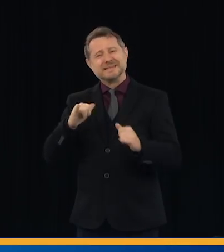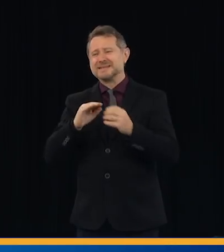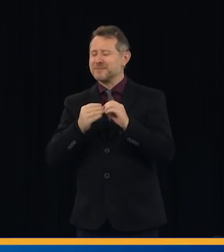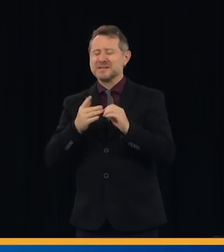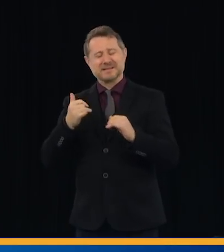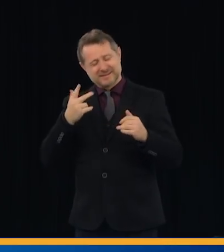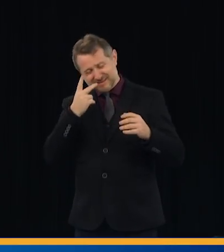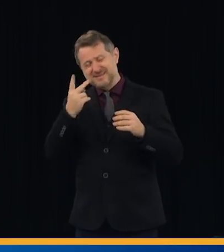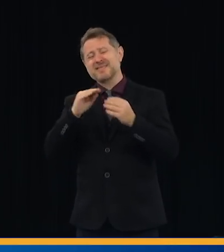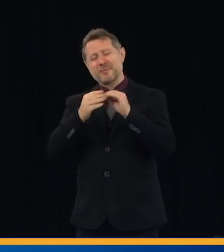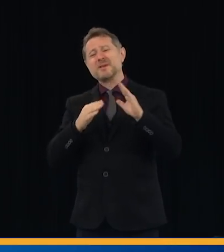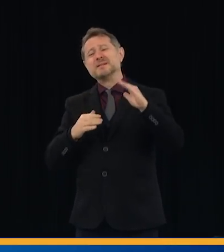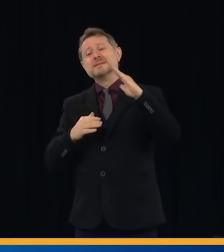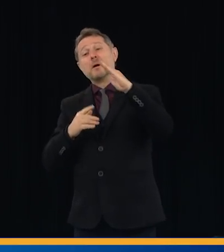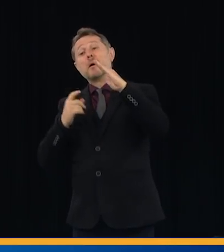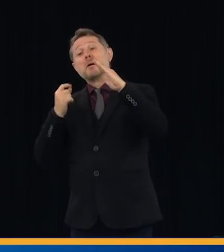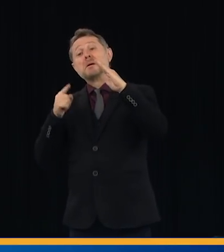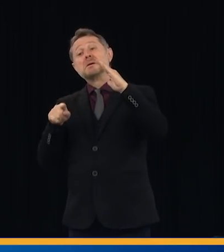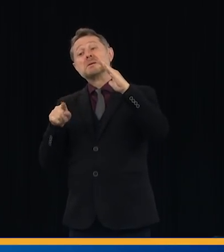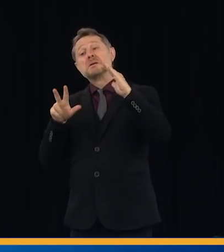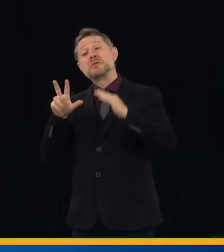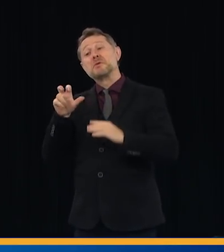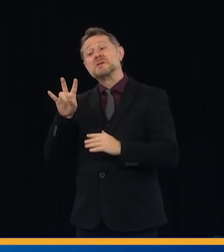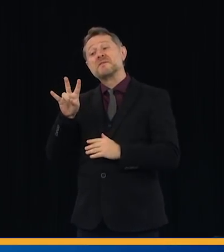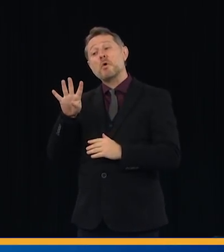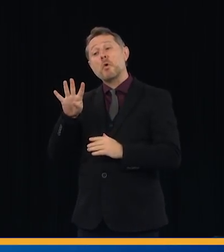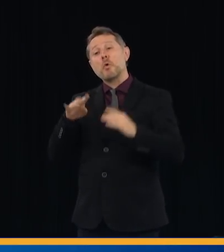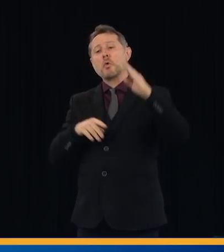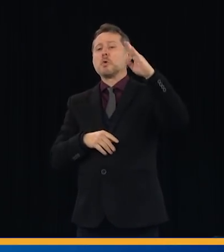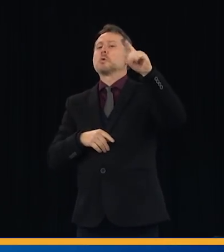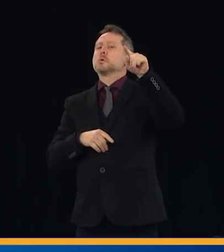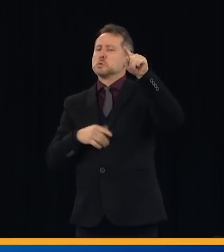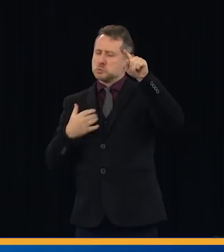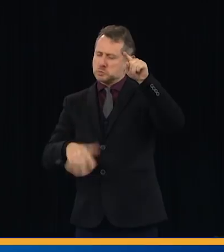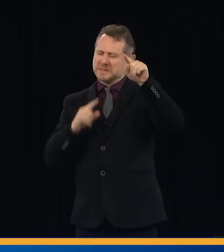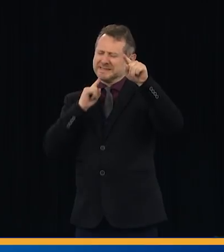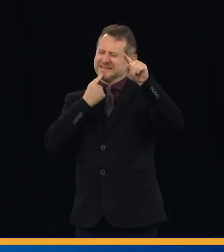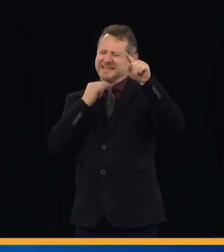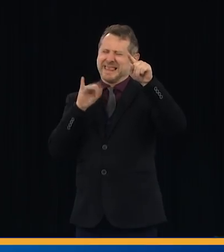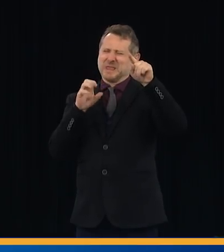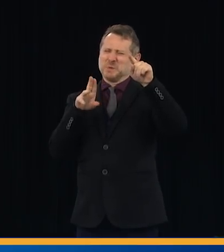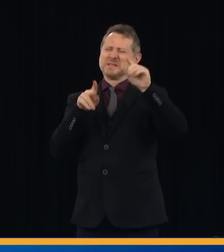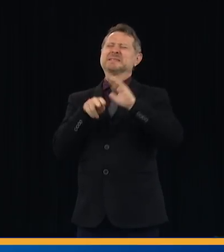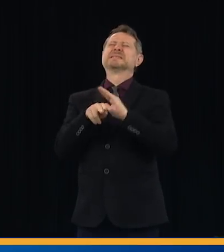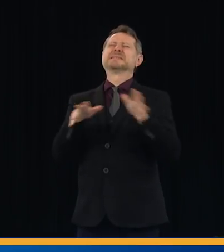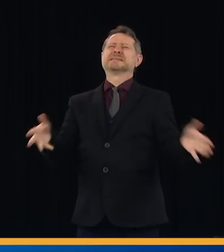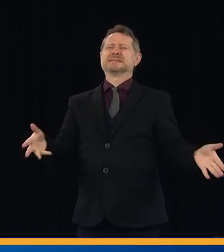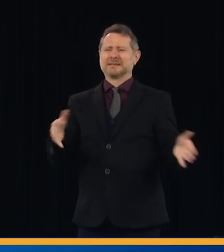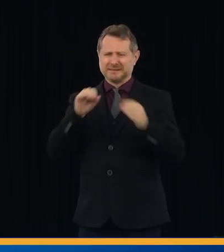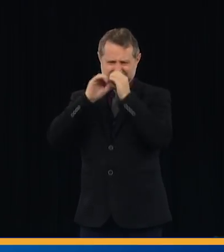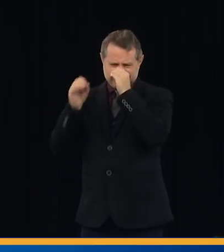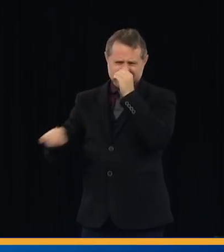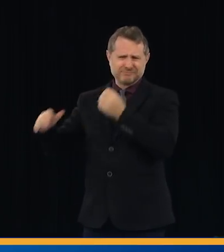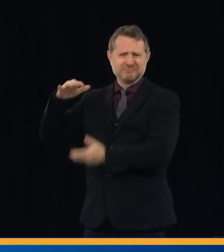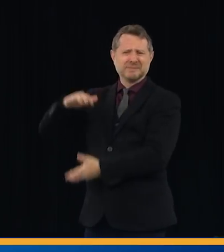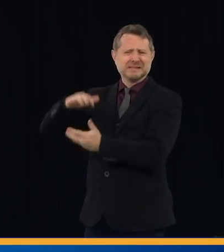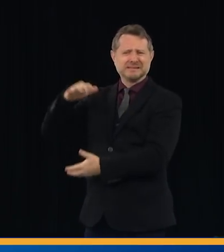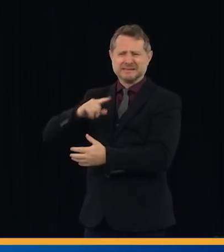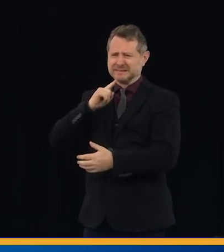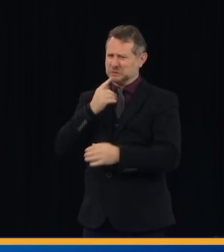The 374 was very troubling because that was a gigantic